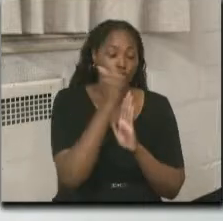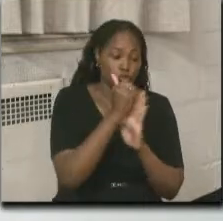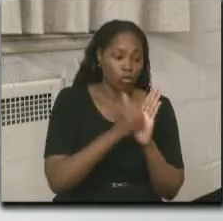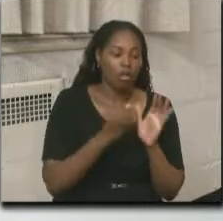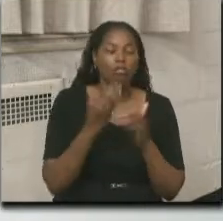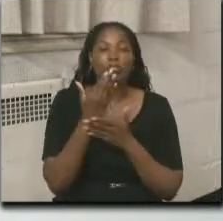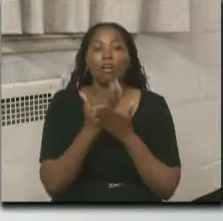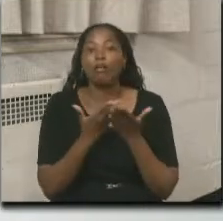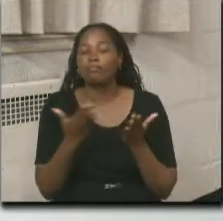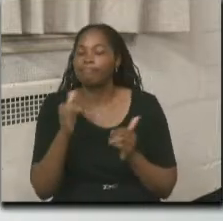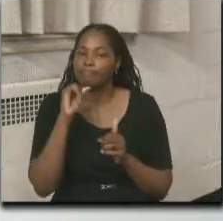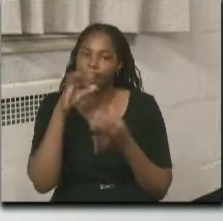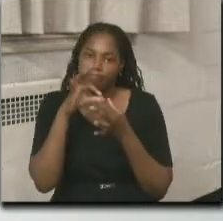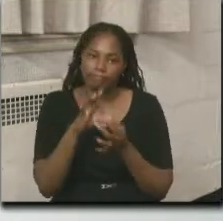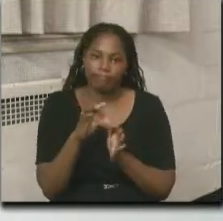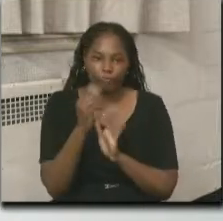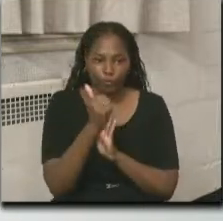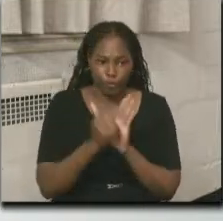items.